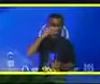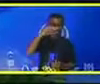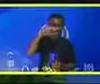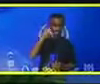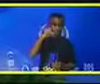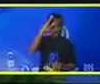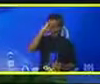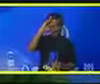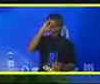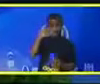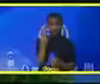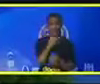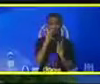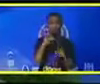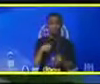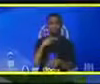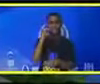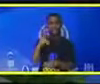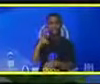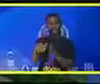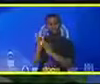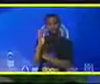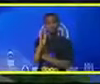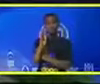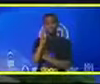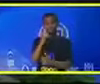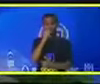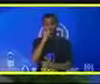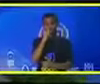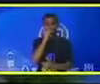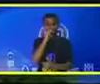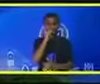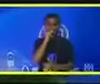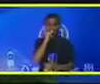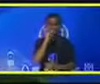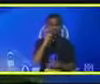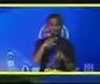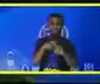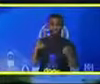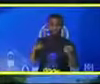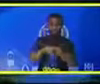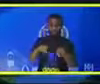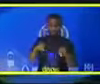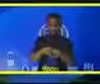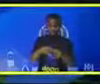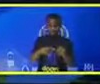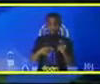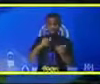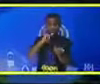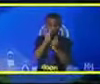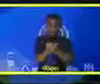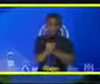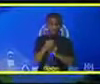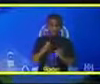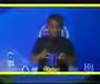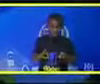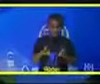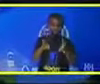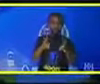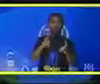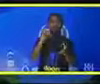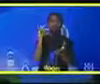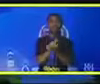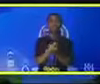saying is acknowledging the sovereignty of God, you are right. But as far as the dynamics of the way the cosmos